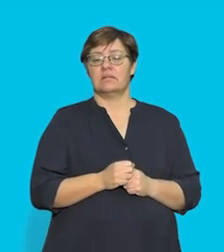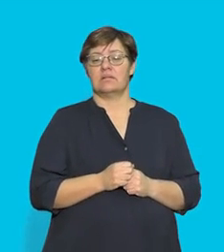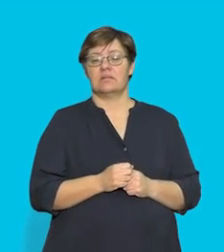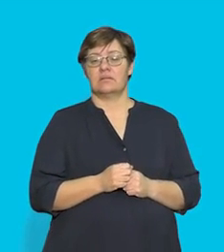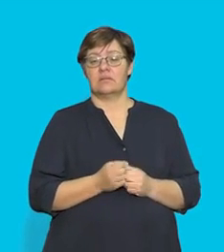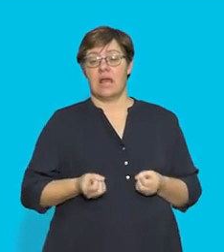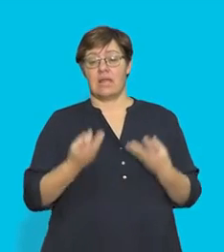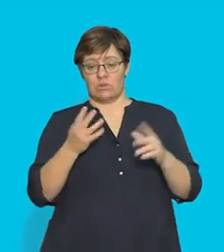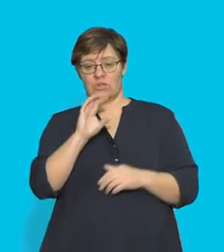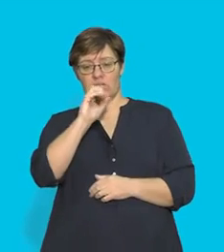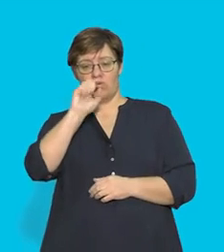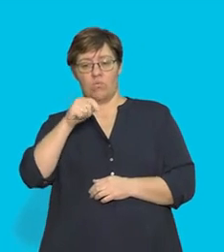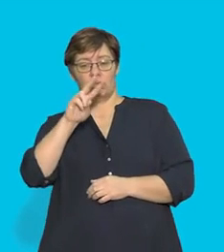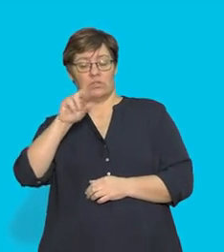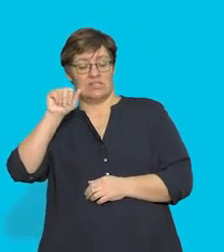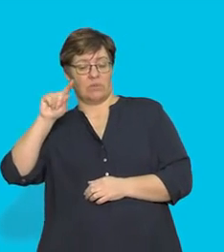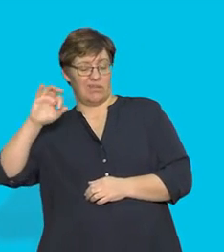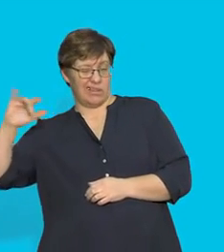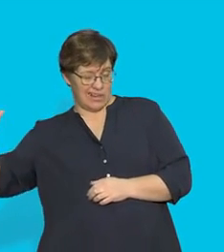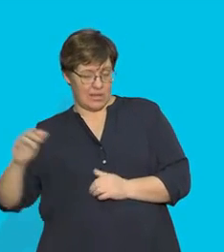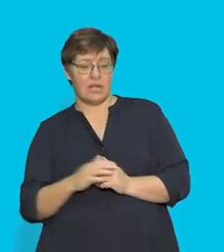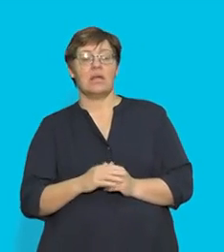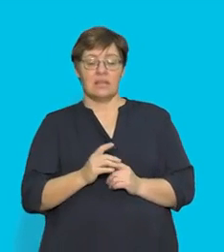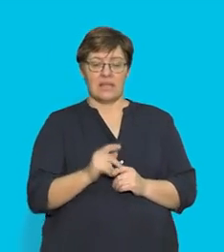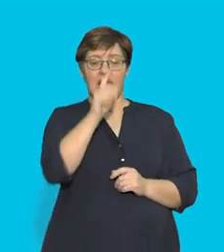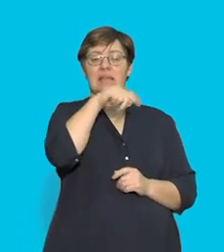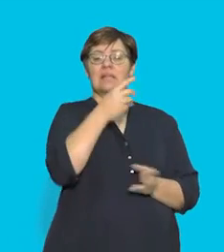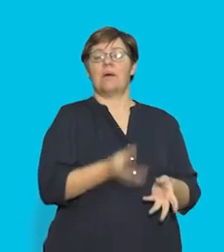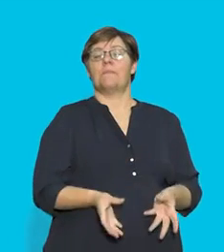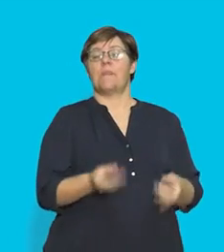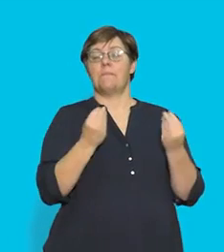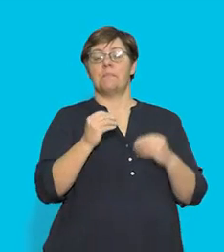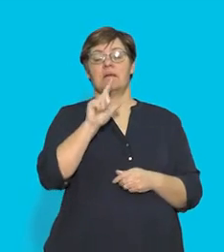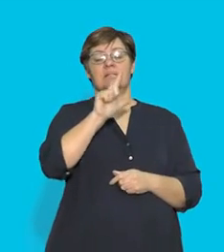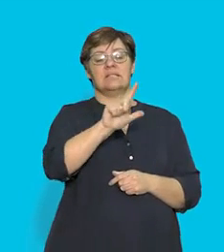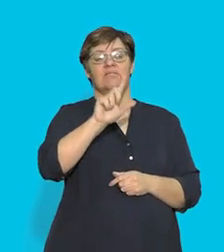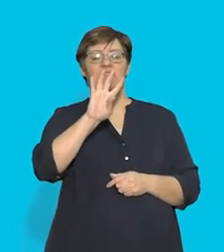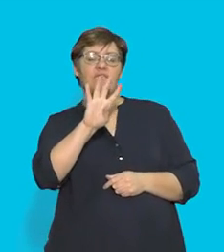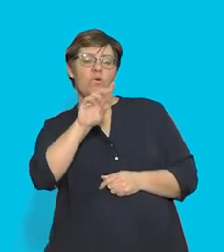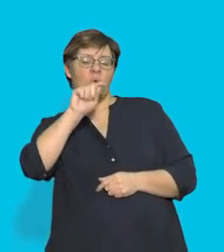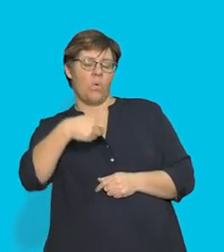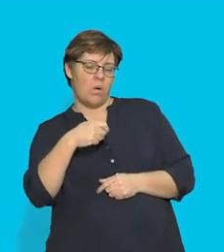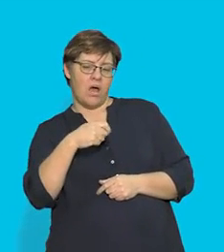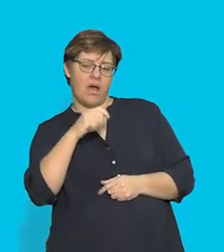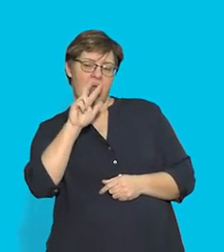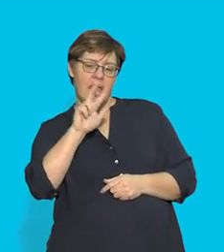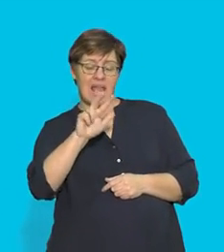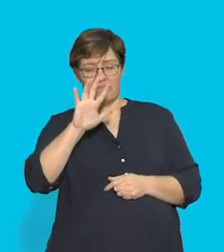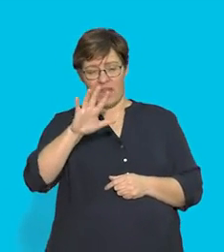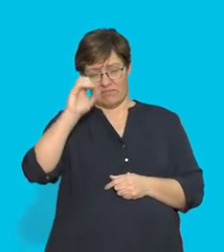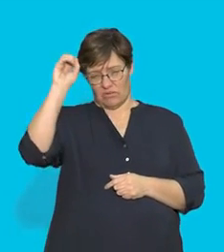to this expression here, and we're going to find theta from there, and we're going to end up with theta roughly equal to